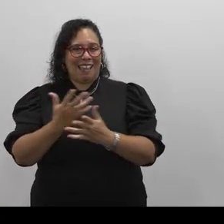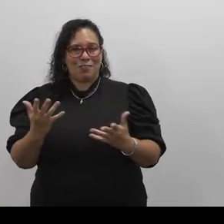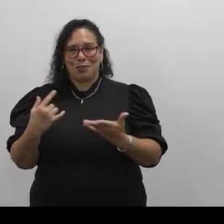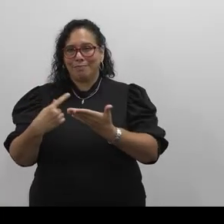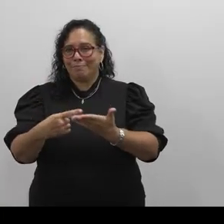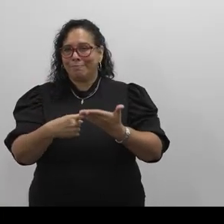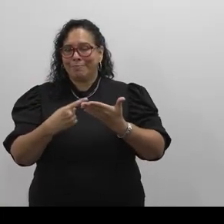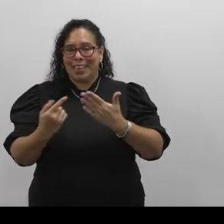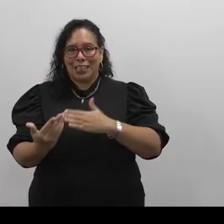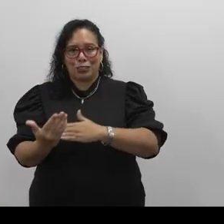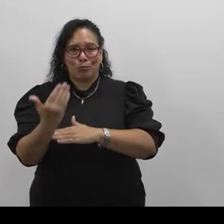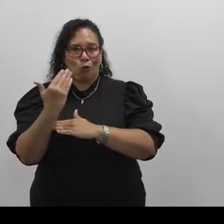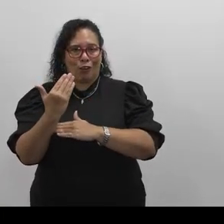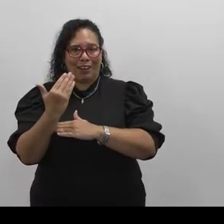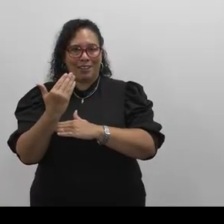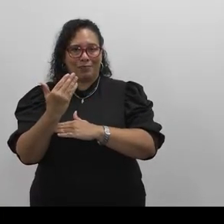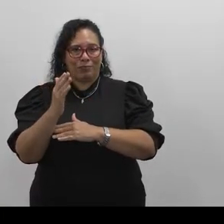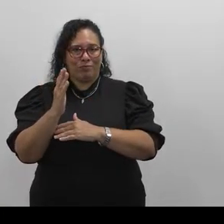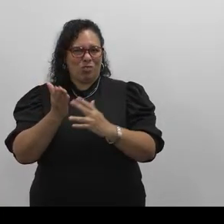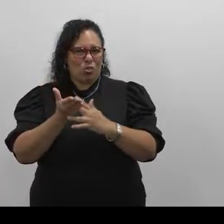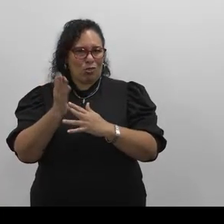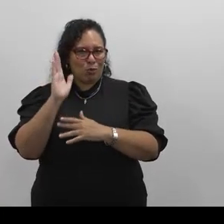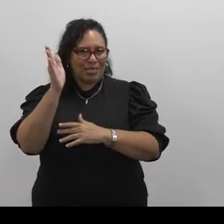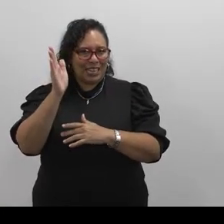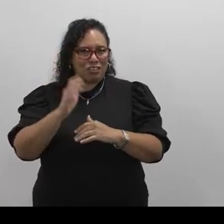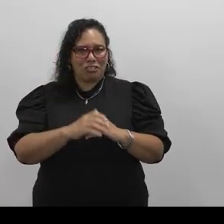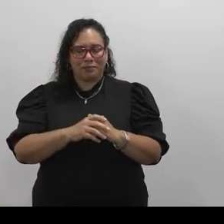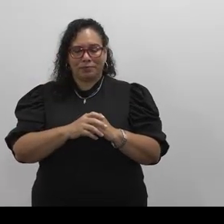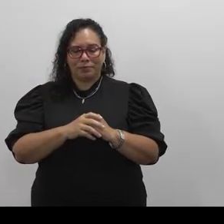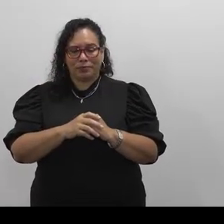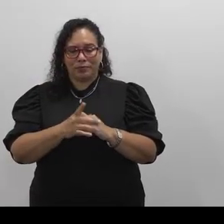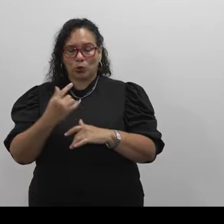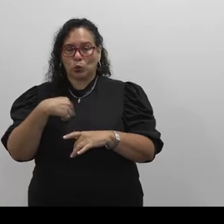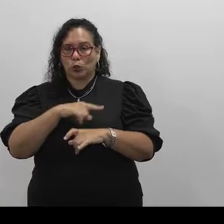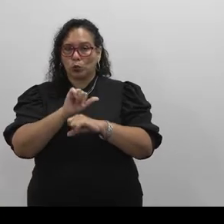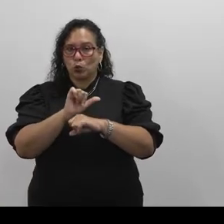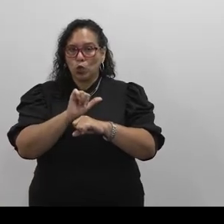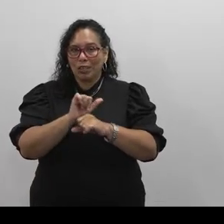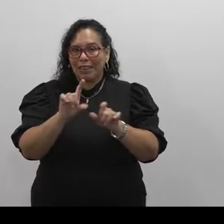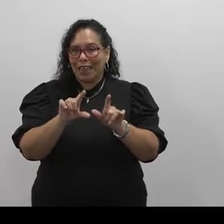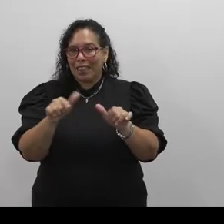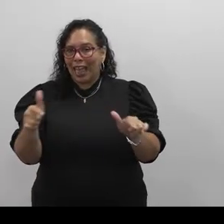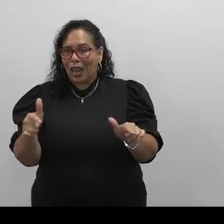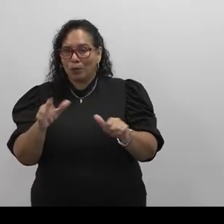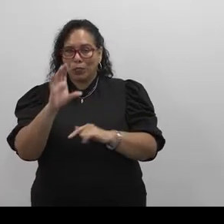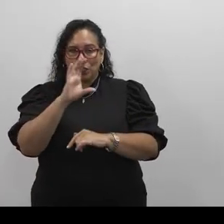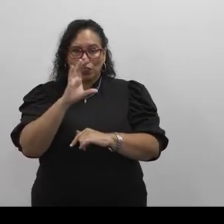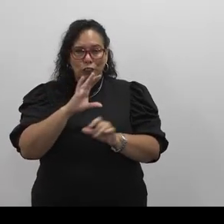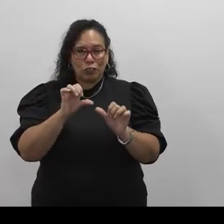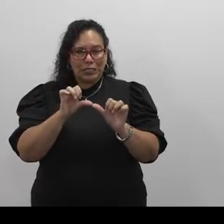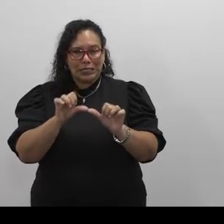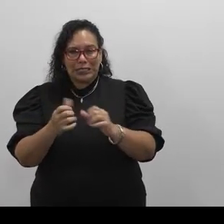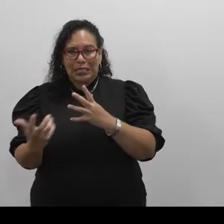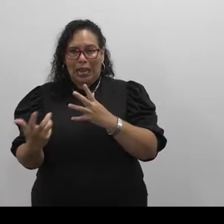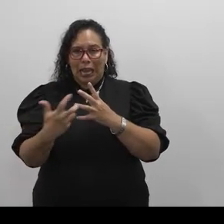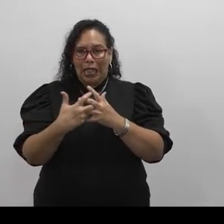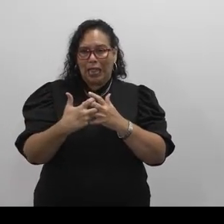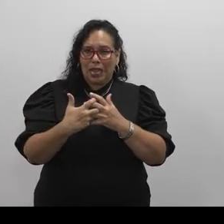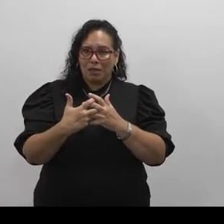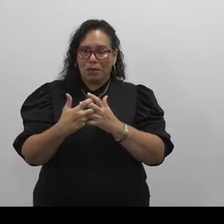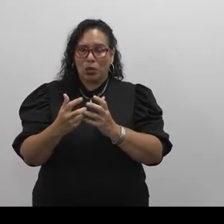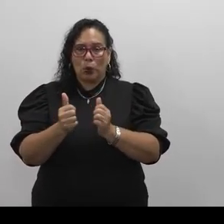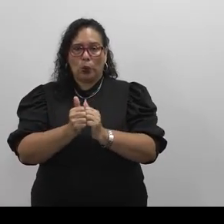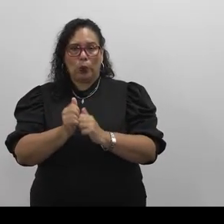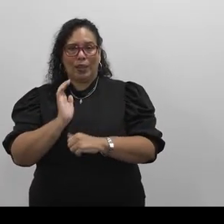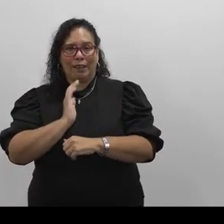presentation. And it just so happened to work out that way. We've been working on the language. We've been looking for consistencies and alignment with